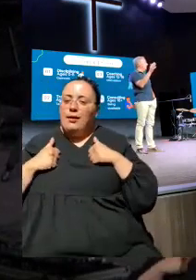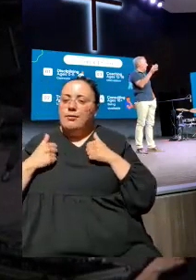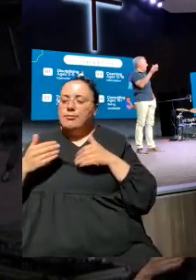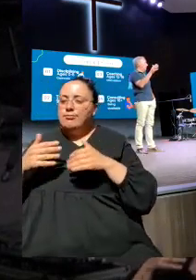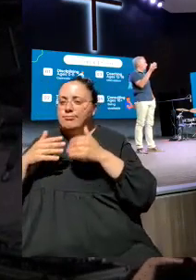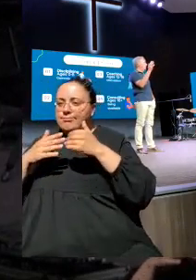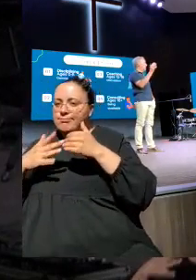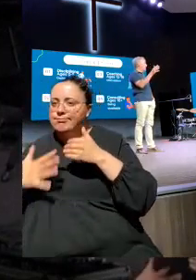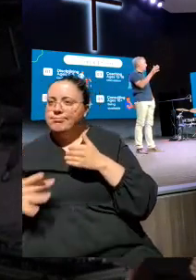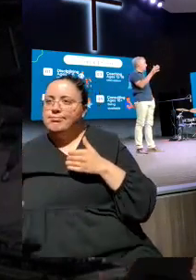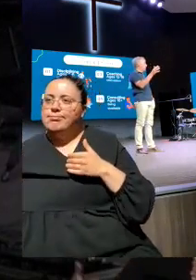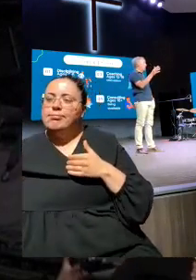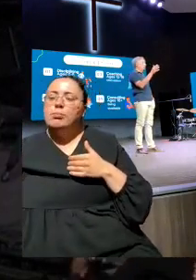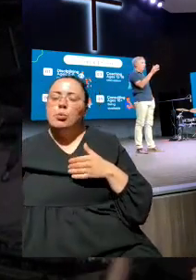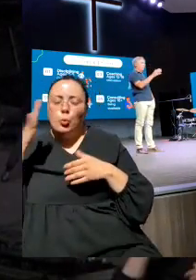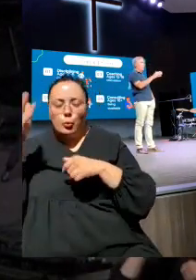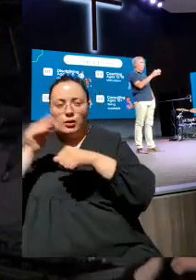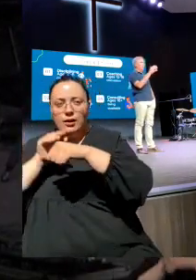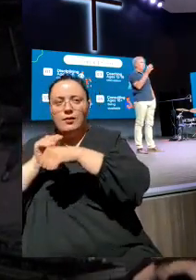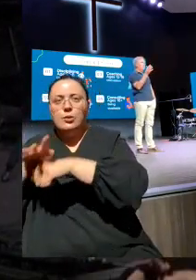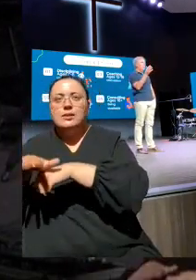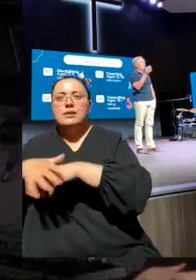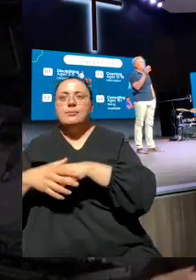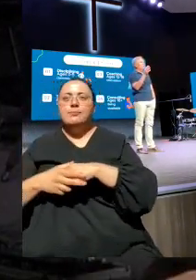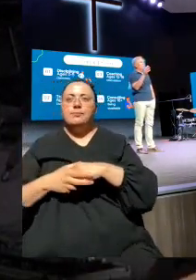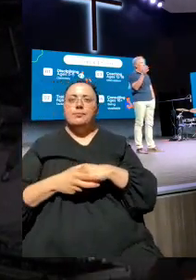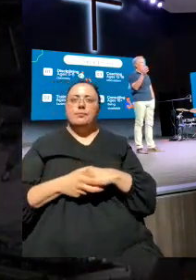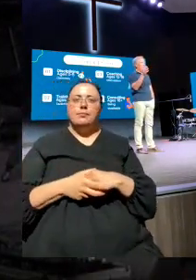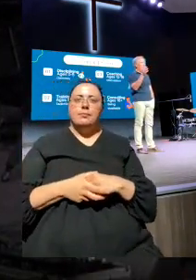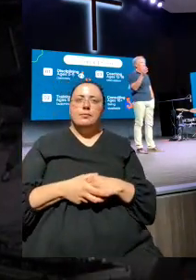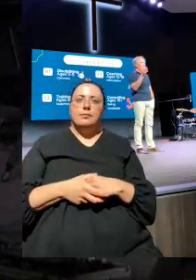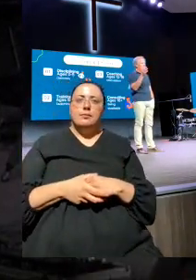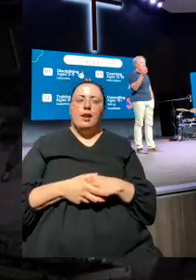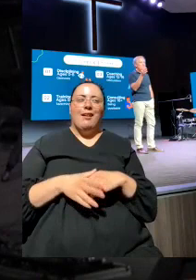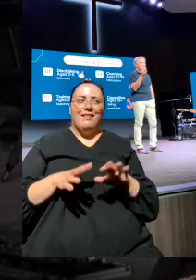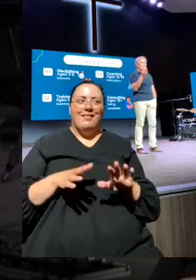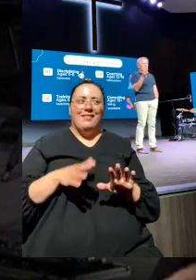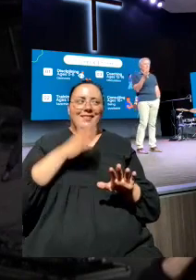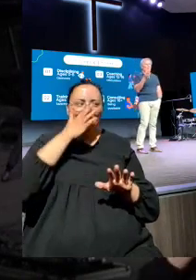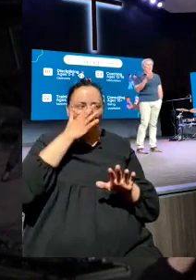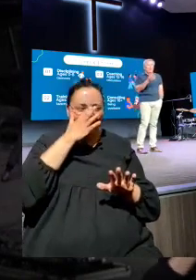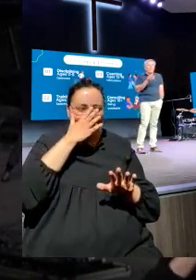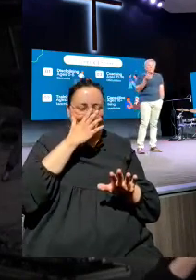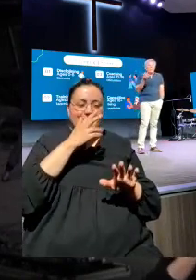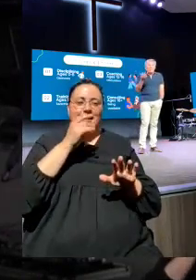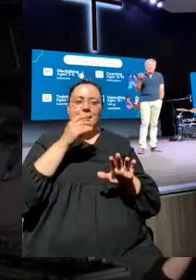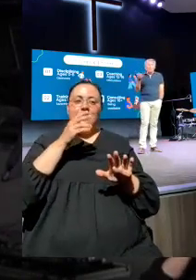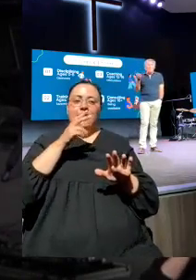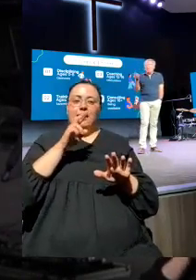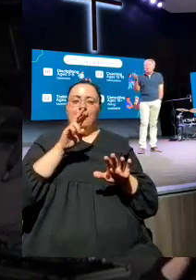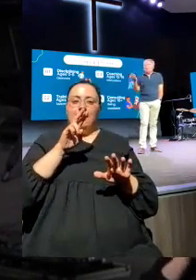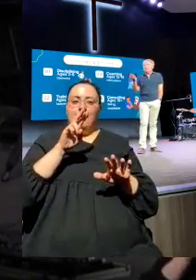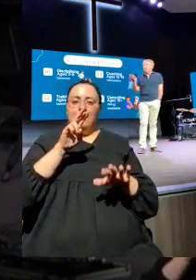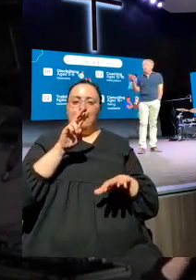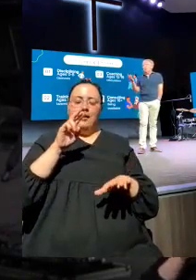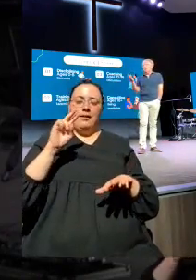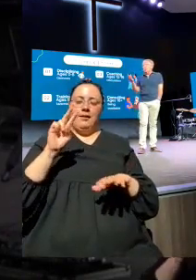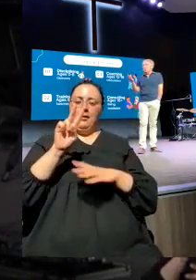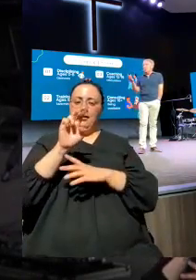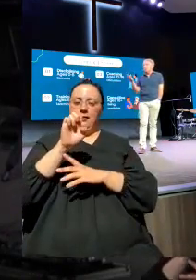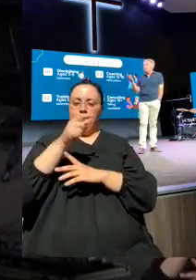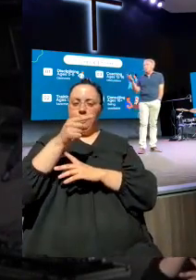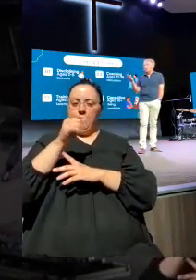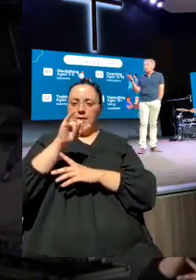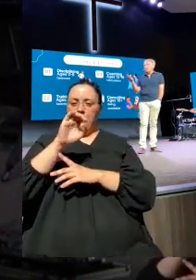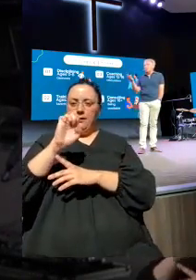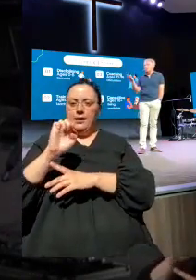Veggie Tales silly songs and watch your adult children start singing to them. Right? Because these things embed into us. The music